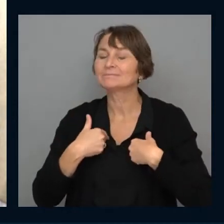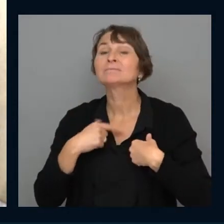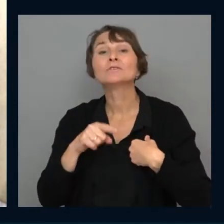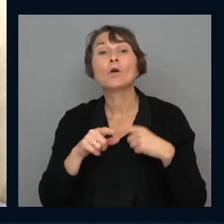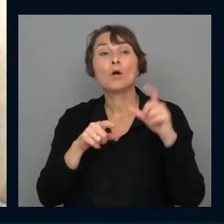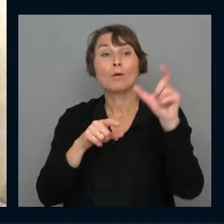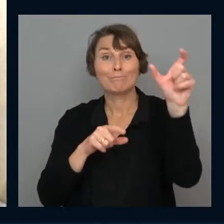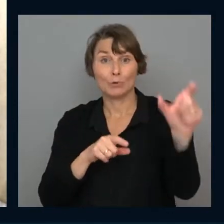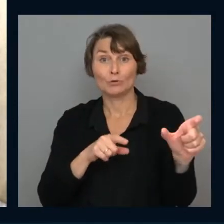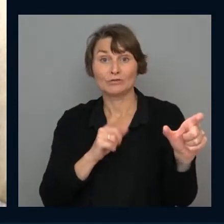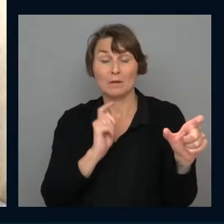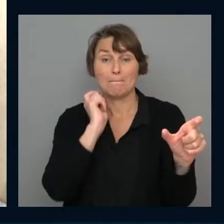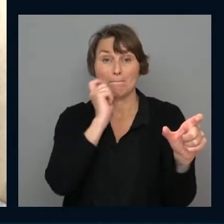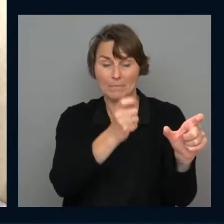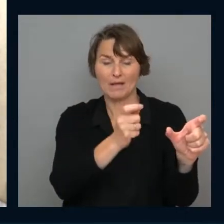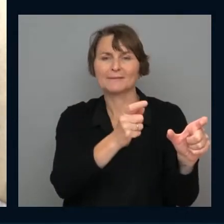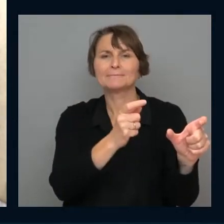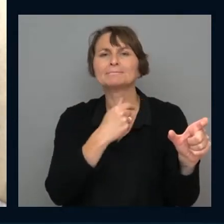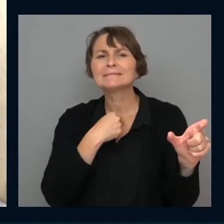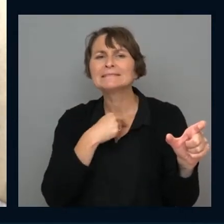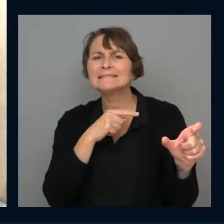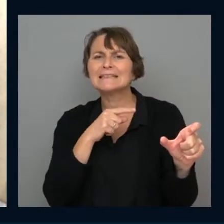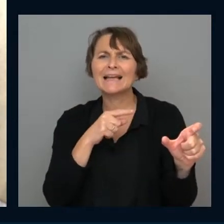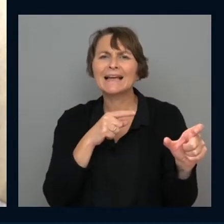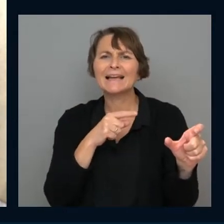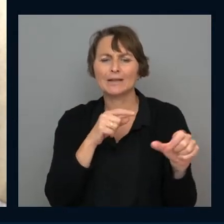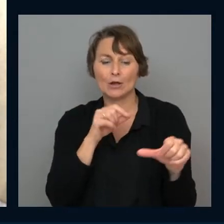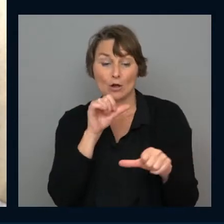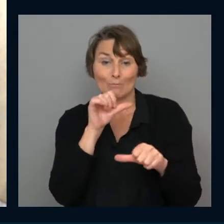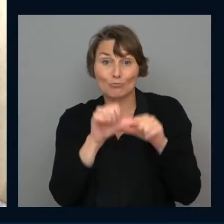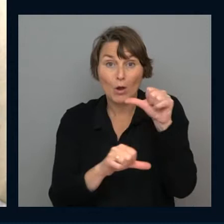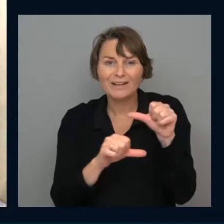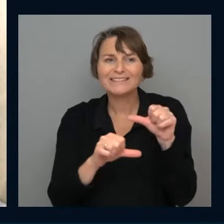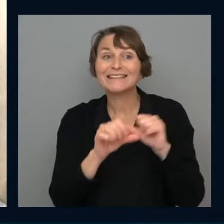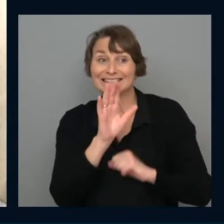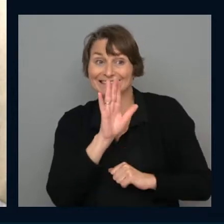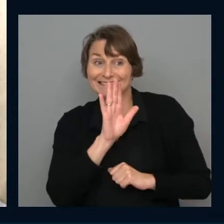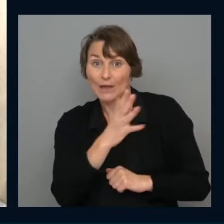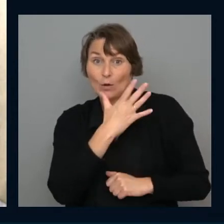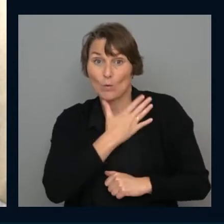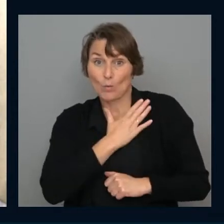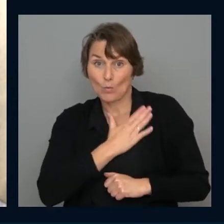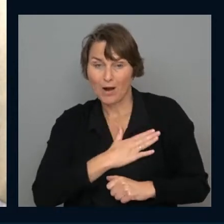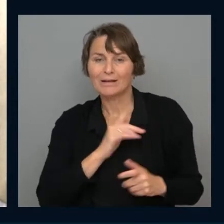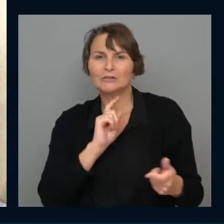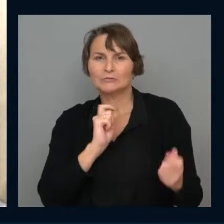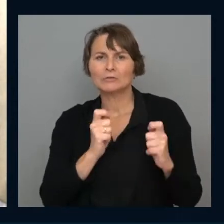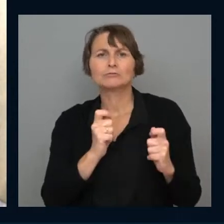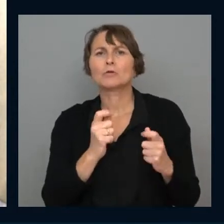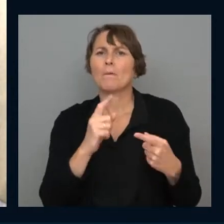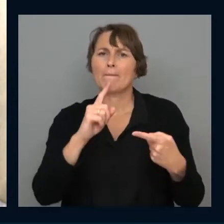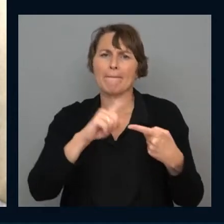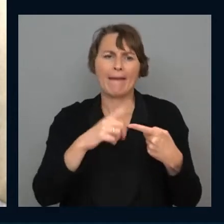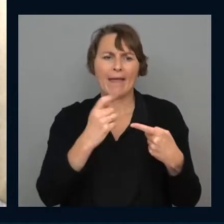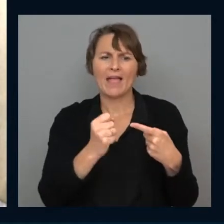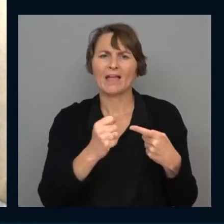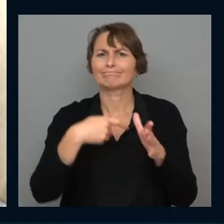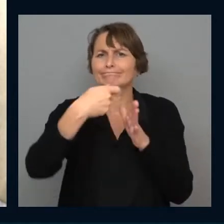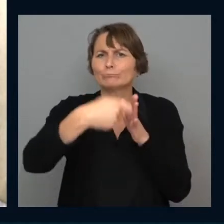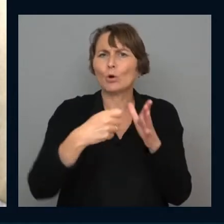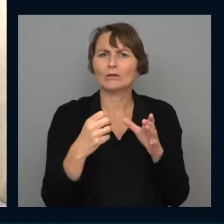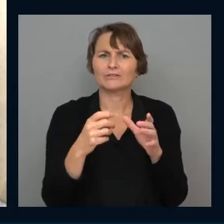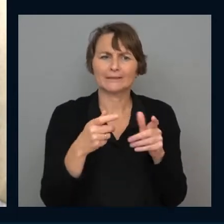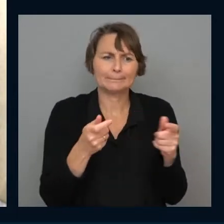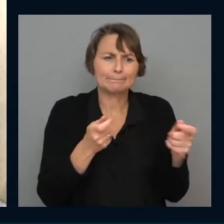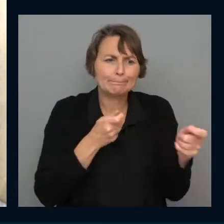but change a bit of the process as well for the customer. So we have a project manager, we have a full team. So having the